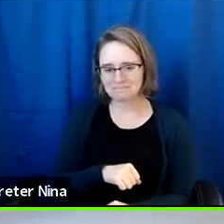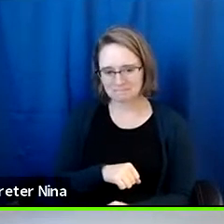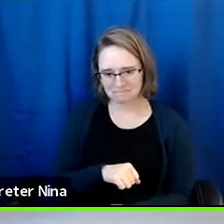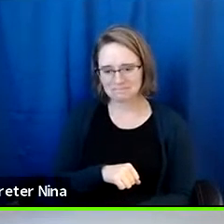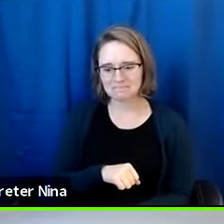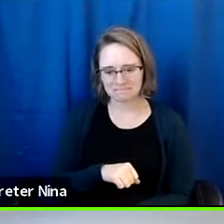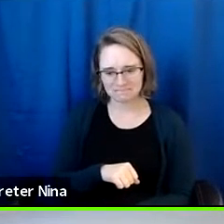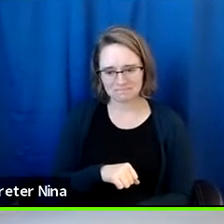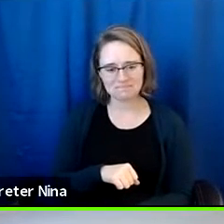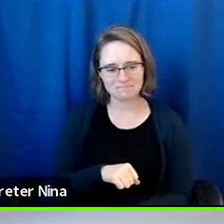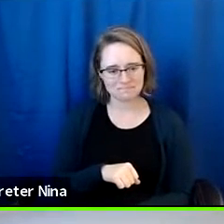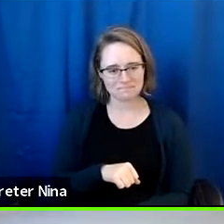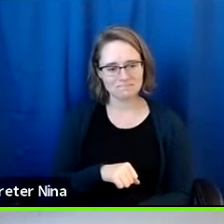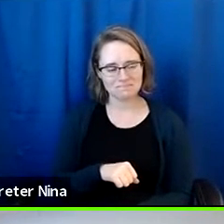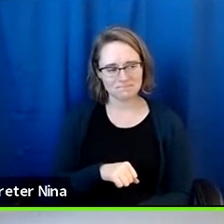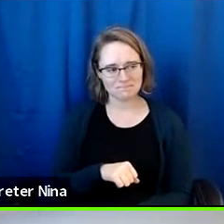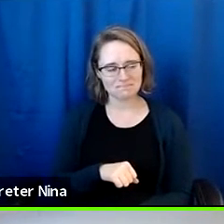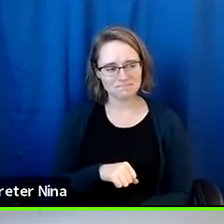There are things that